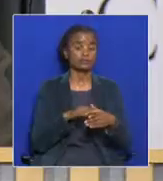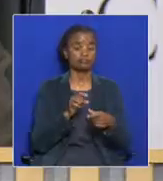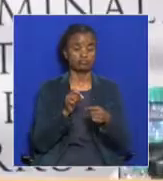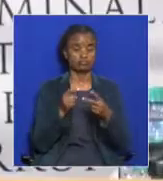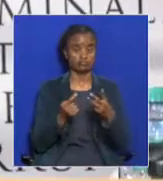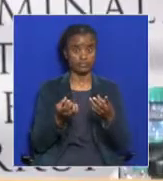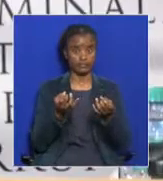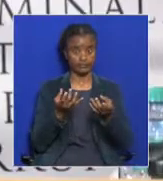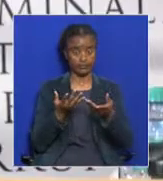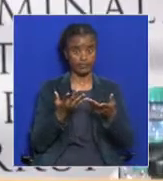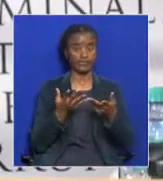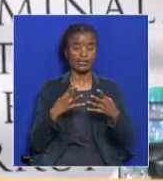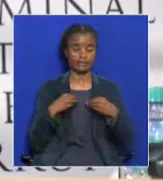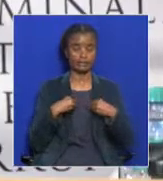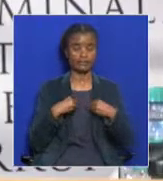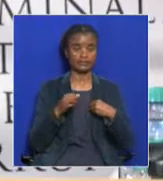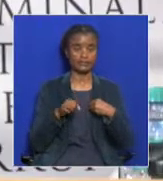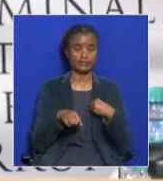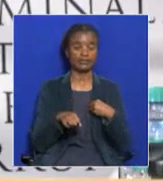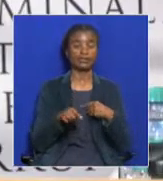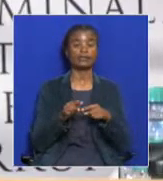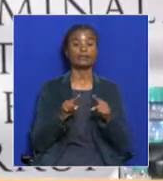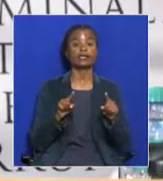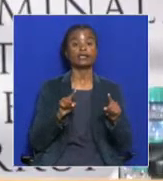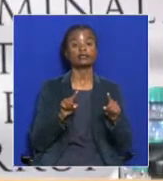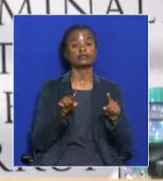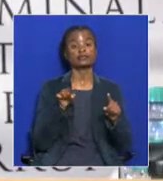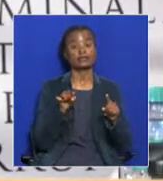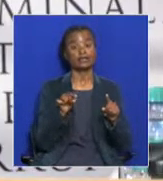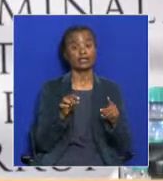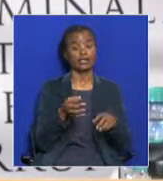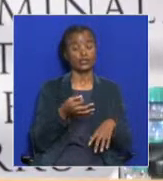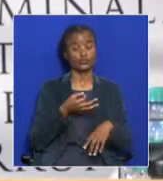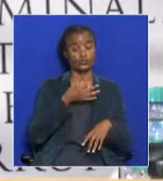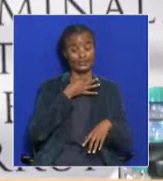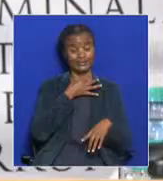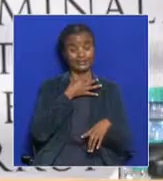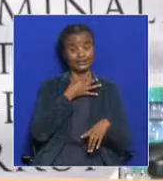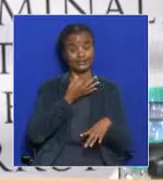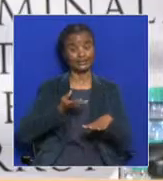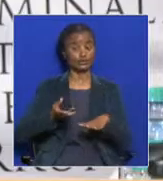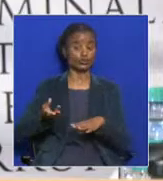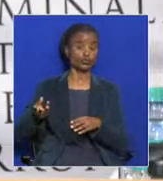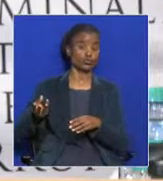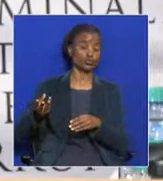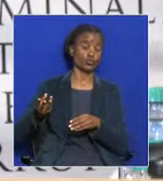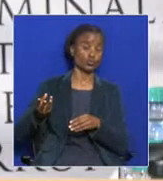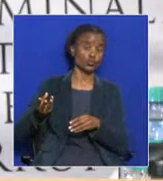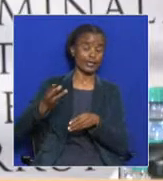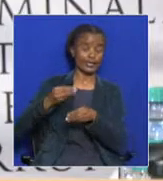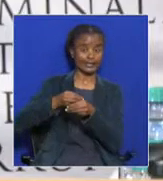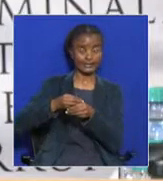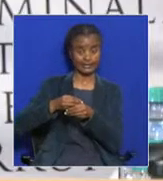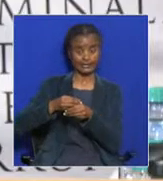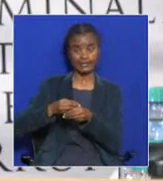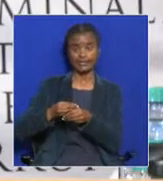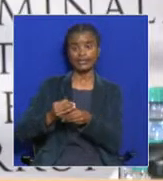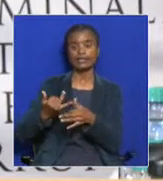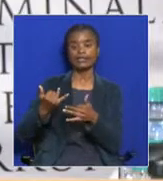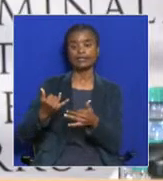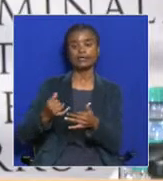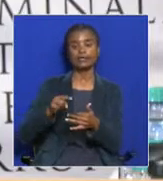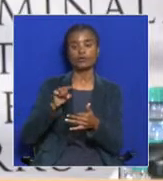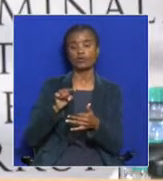that the risks that you now enumerate apply to all searches of